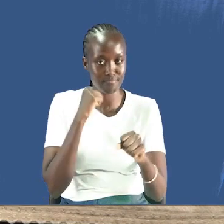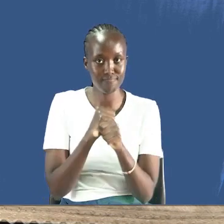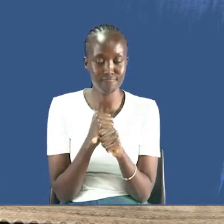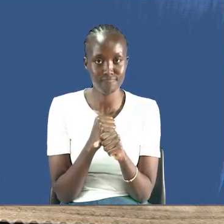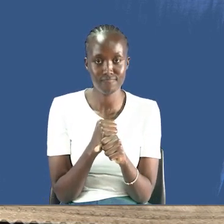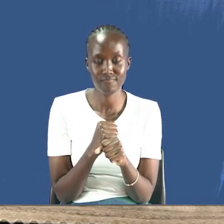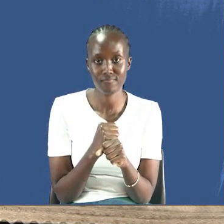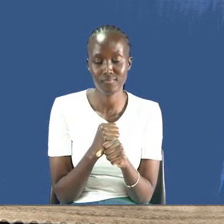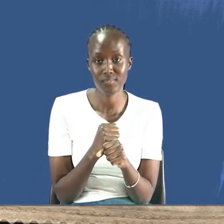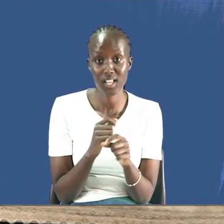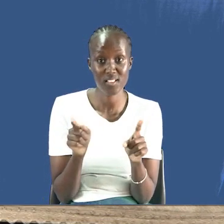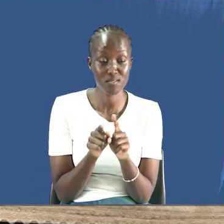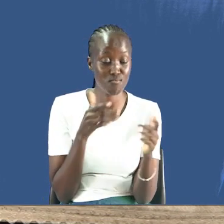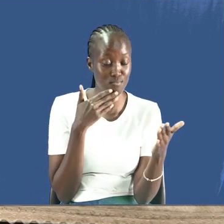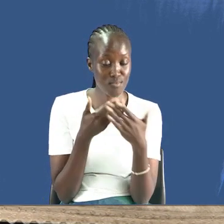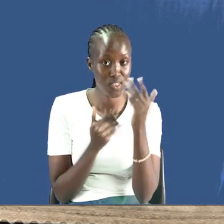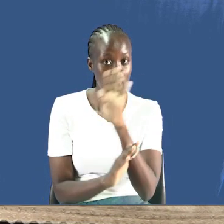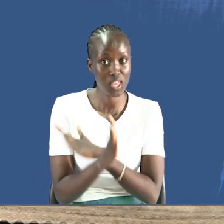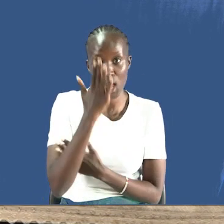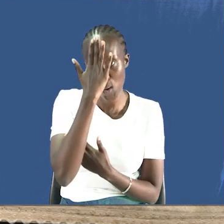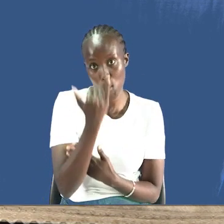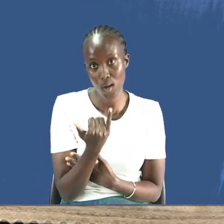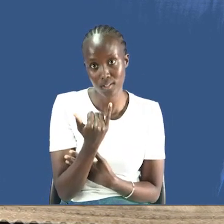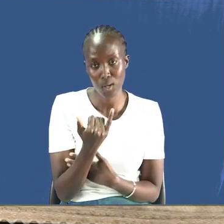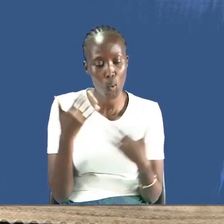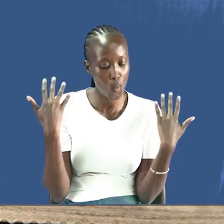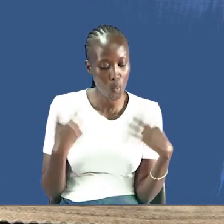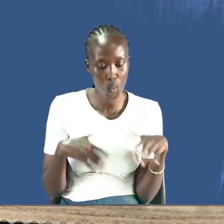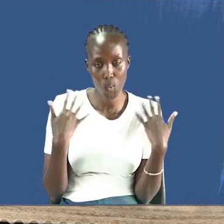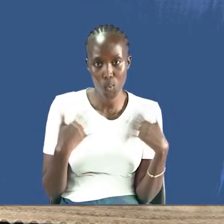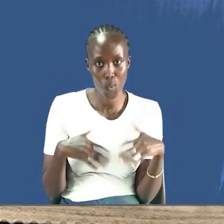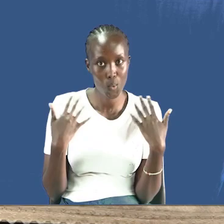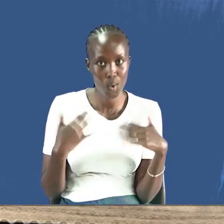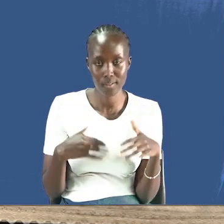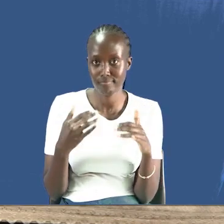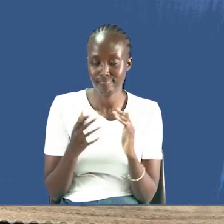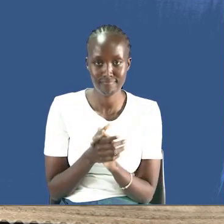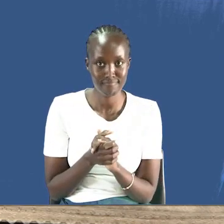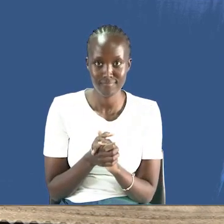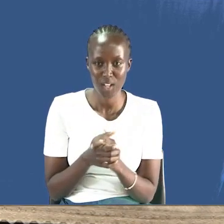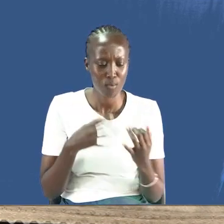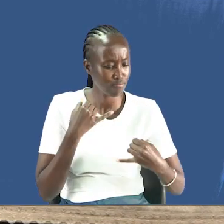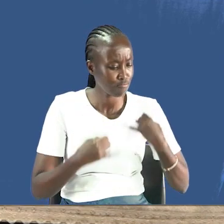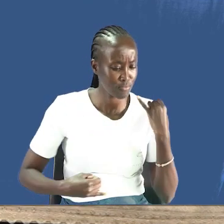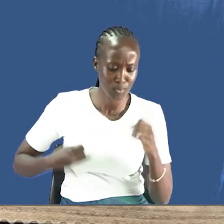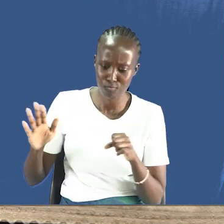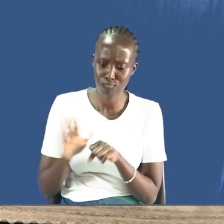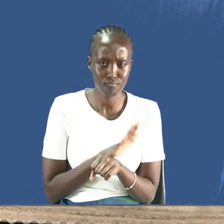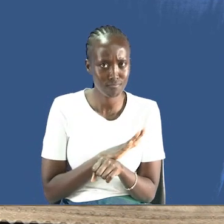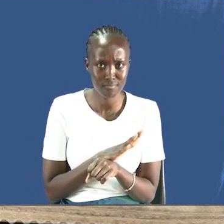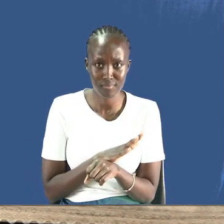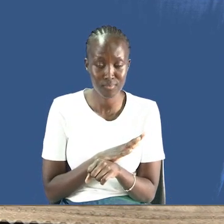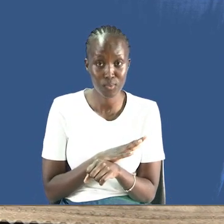Year. And we thank God, because it's amazing. It's a joy to see